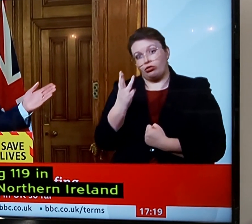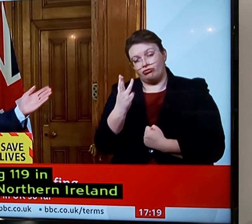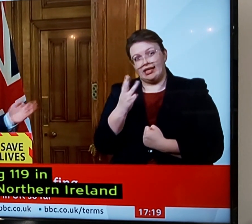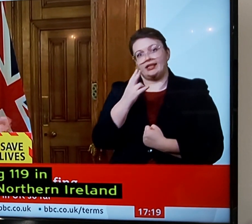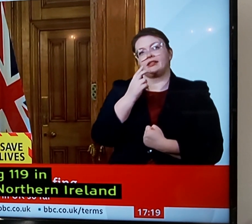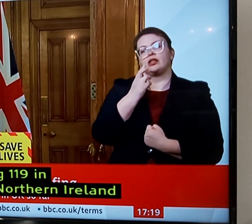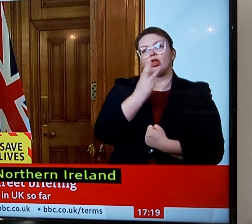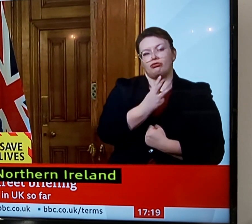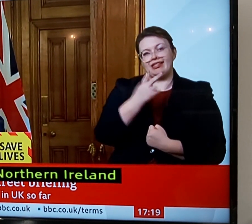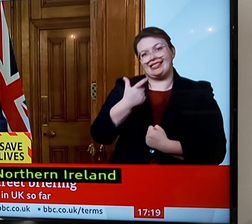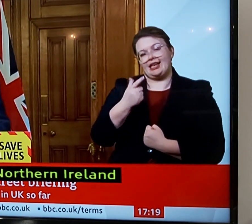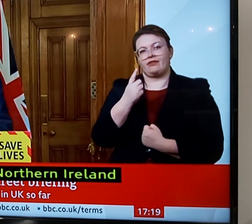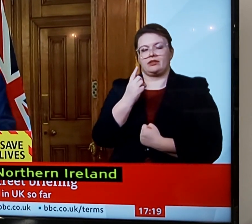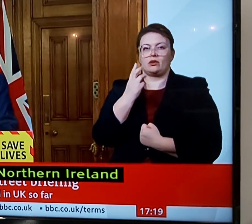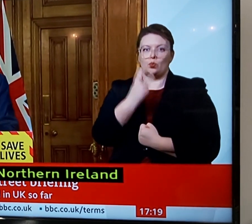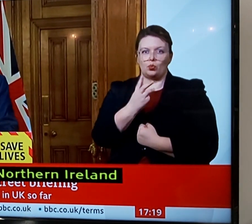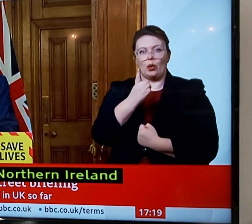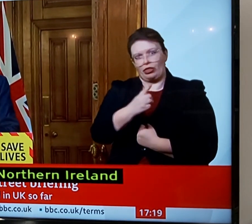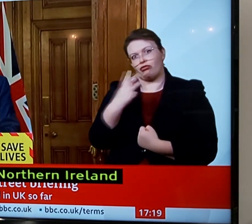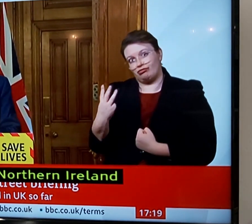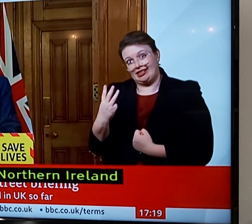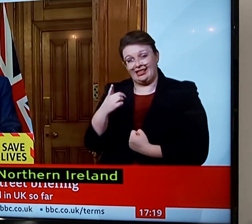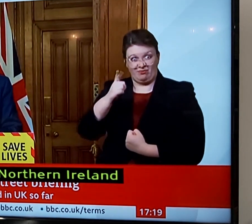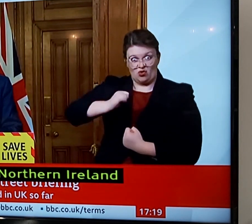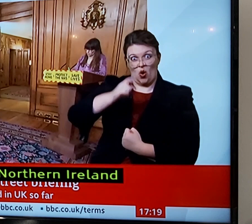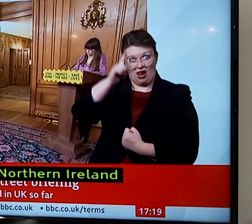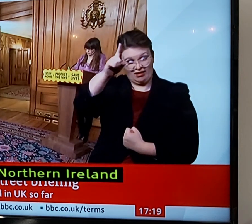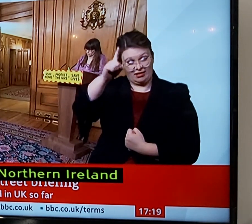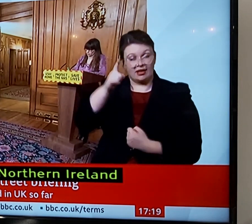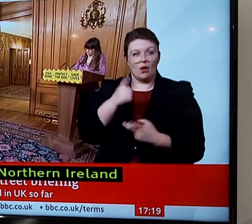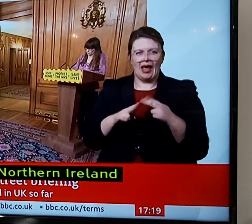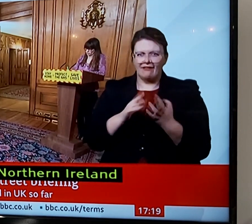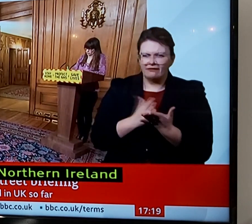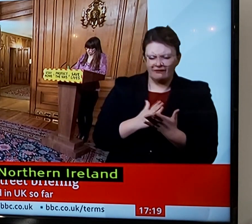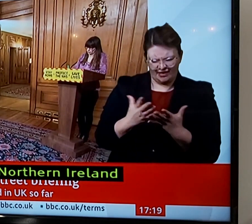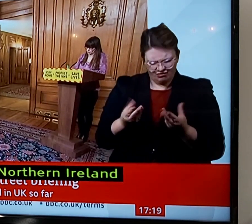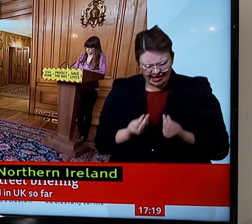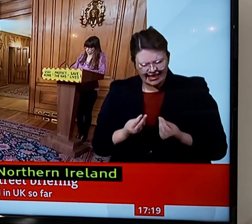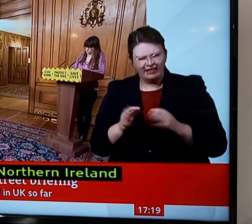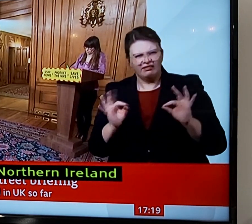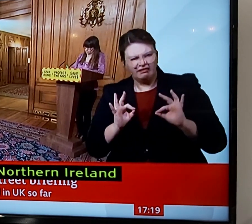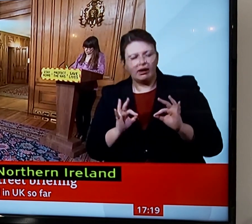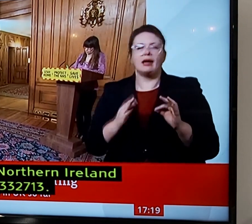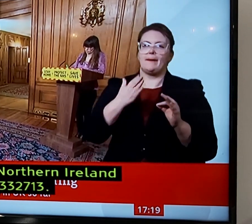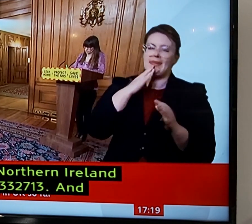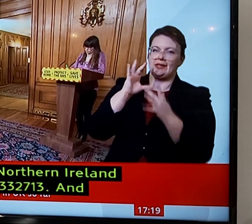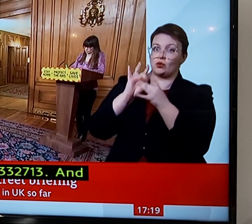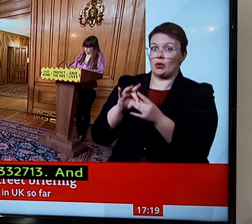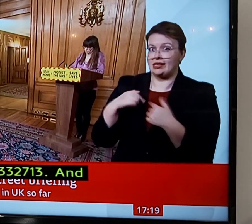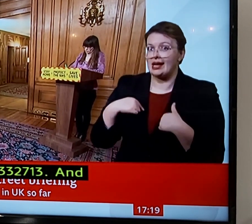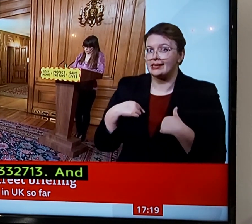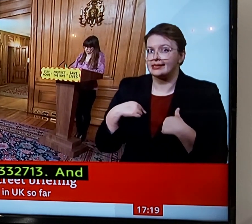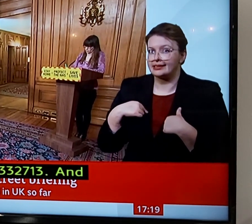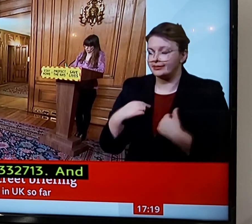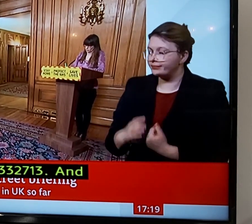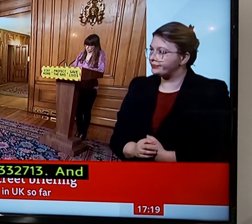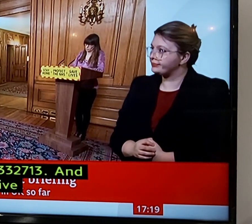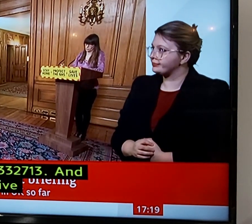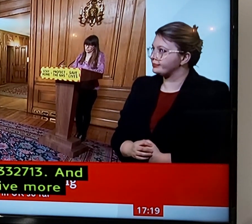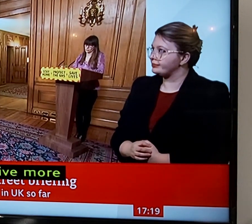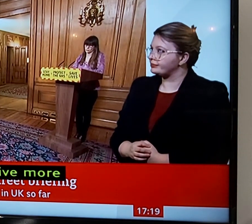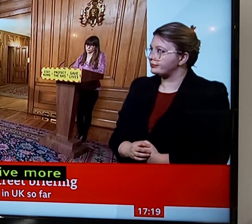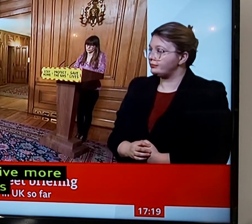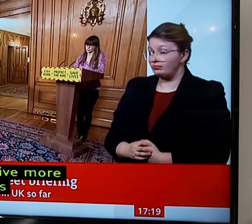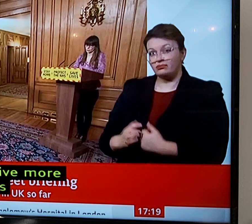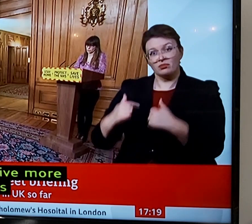And Dr. Hopkins will give more information about this effort. We identified these cases thanks to the UK's